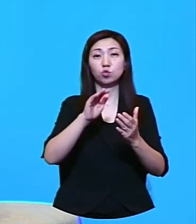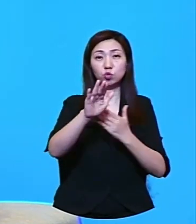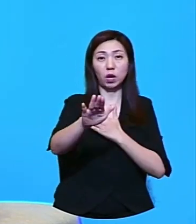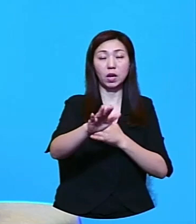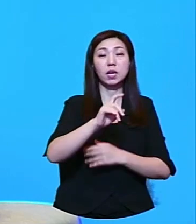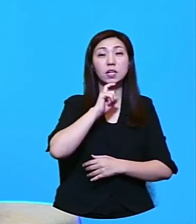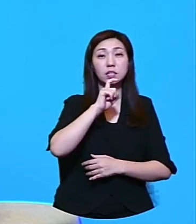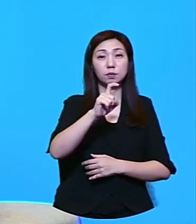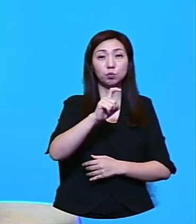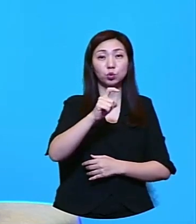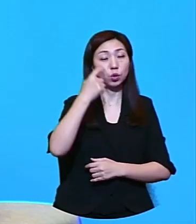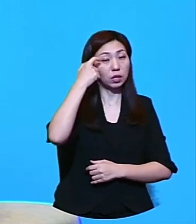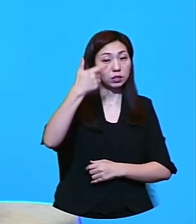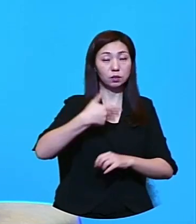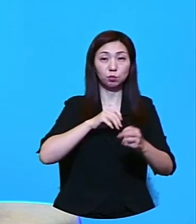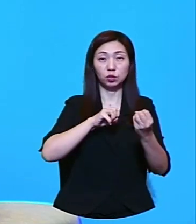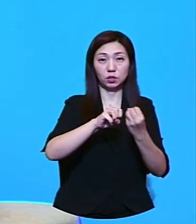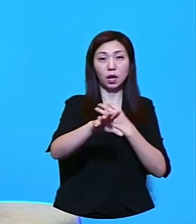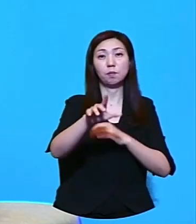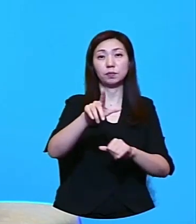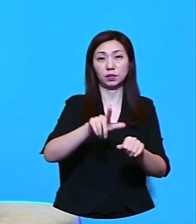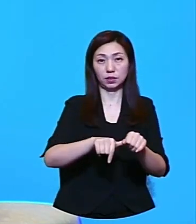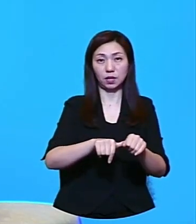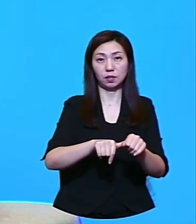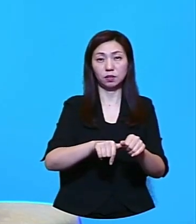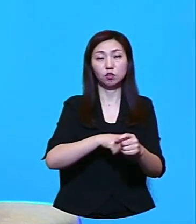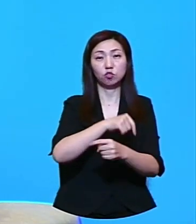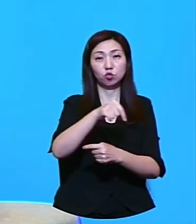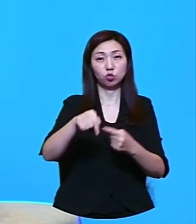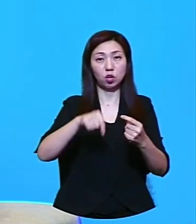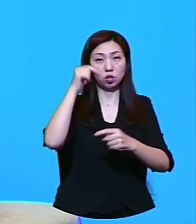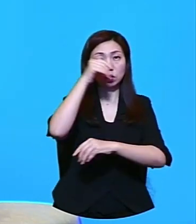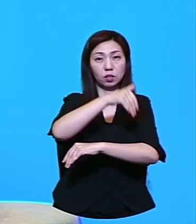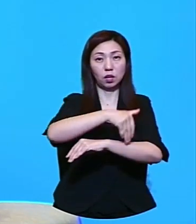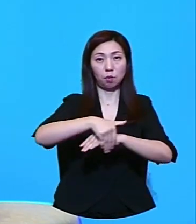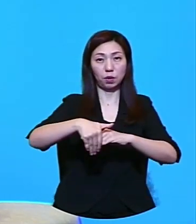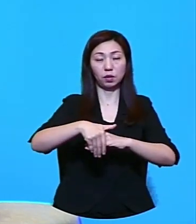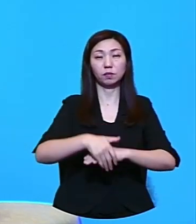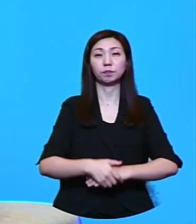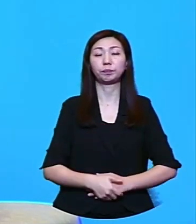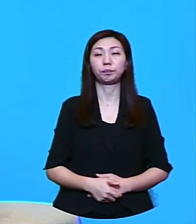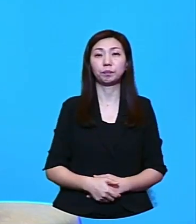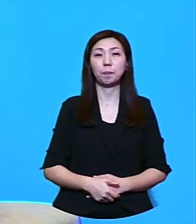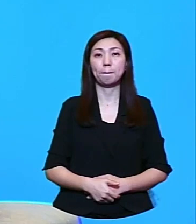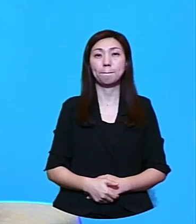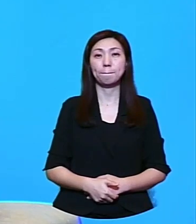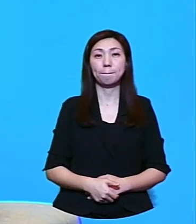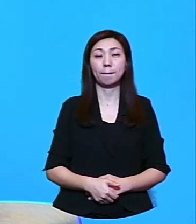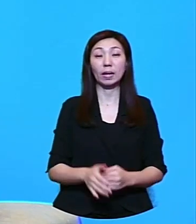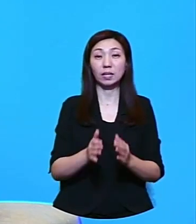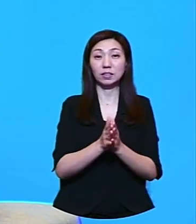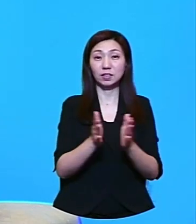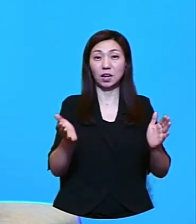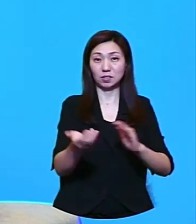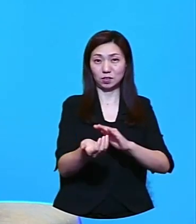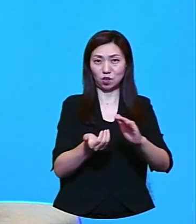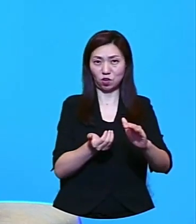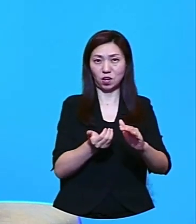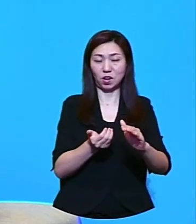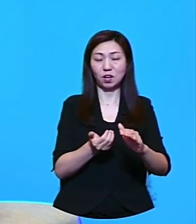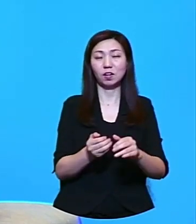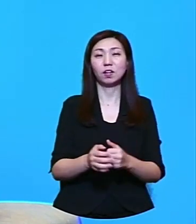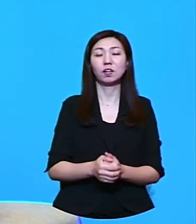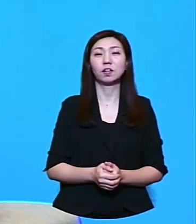audience. To warm ourselves up, I'd like to take a moment to think about today's